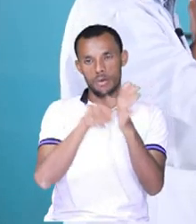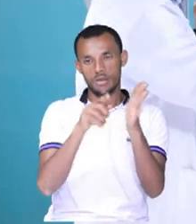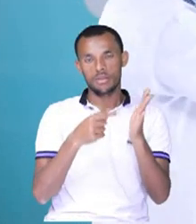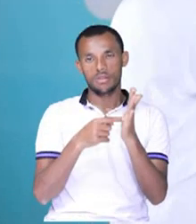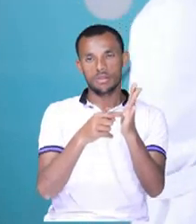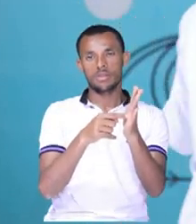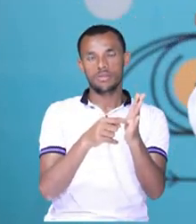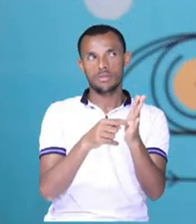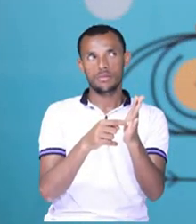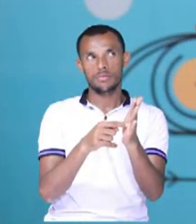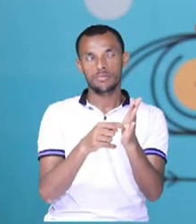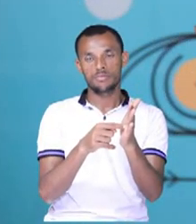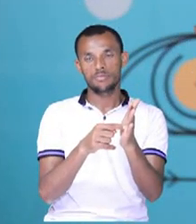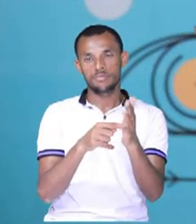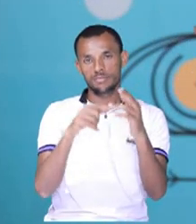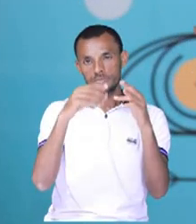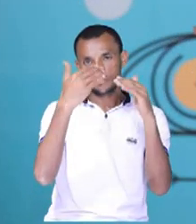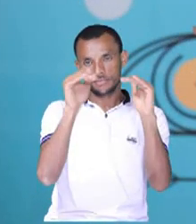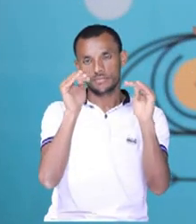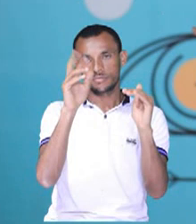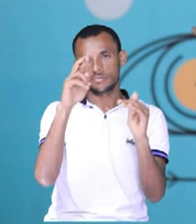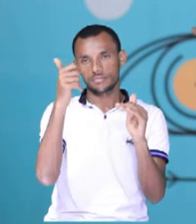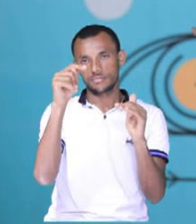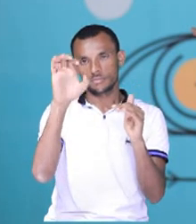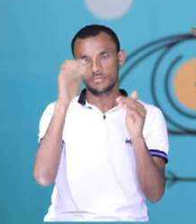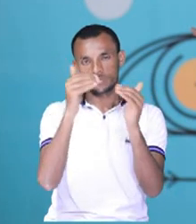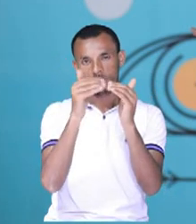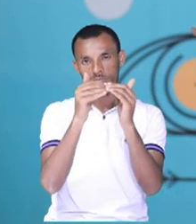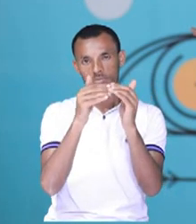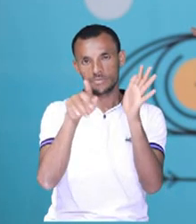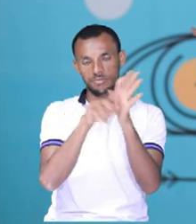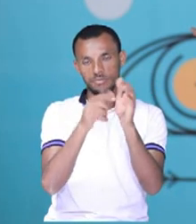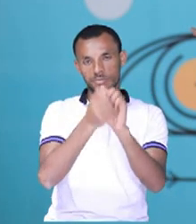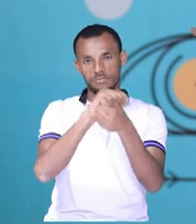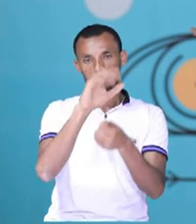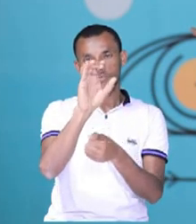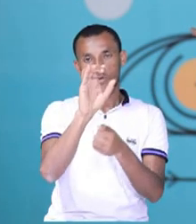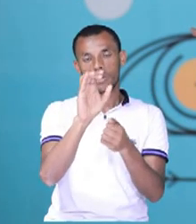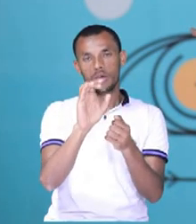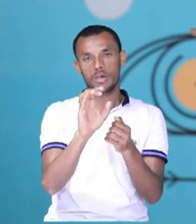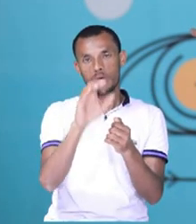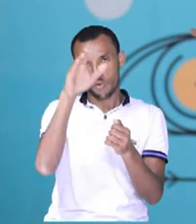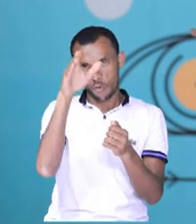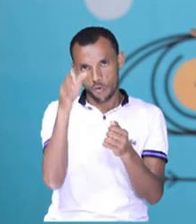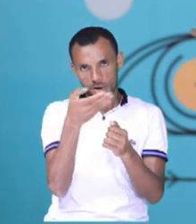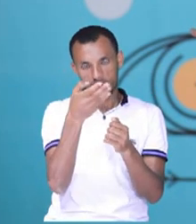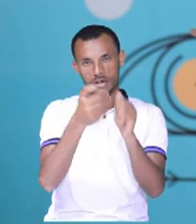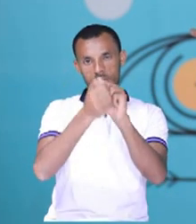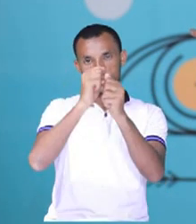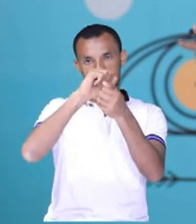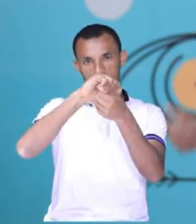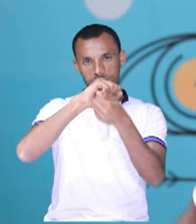indicates, look, rate is equals to minus change in concentration of A